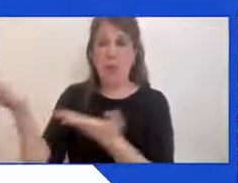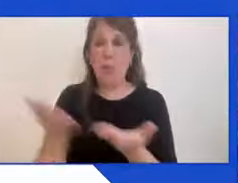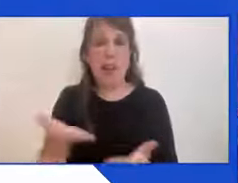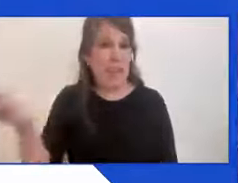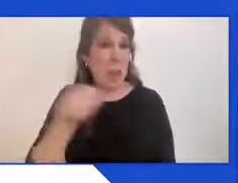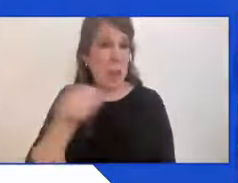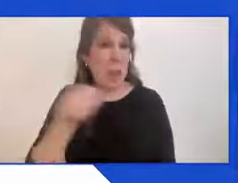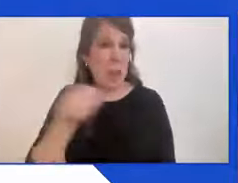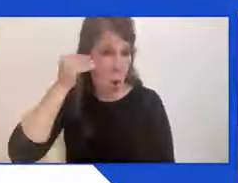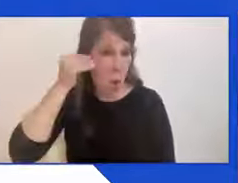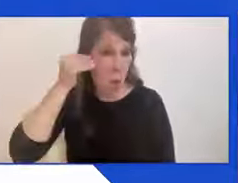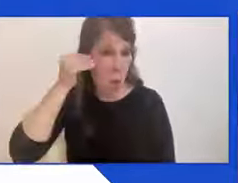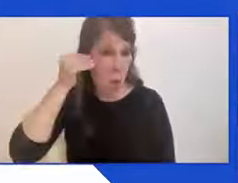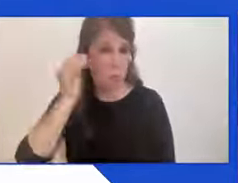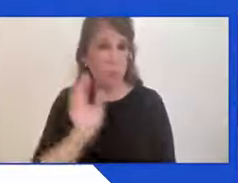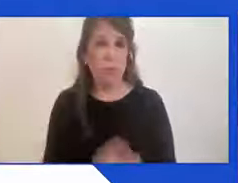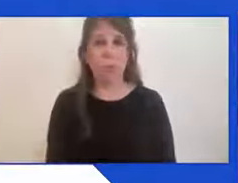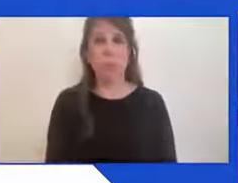home.